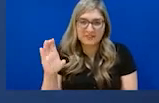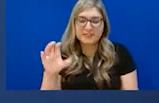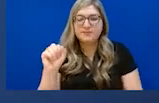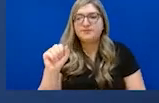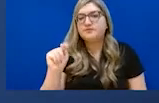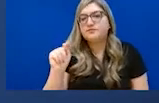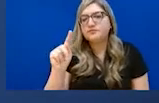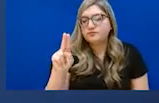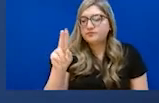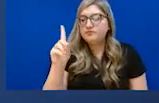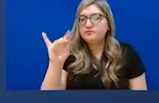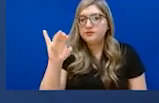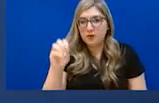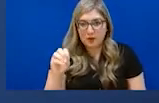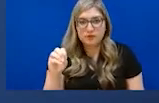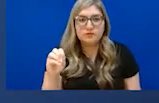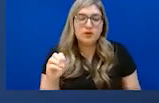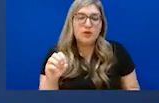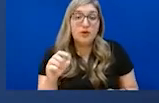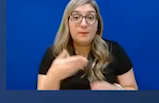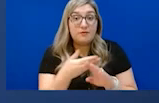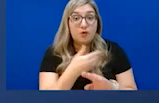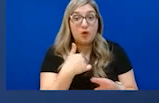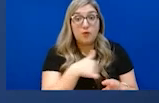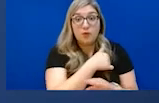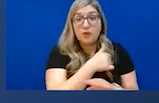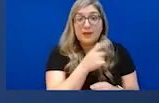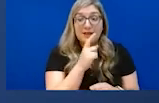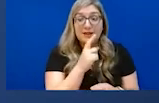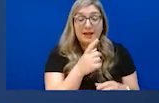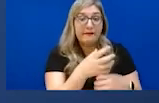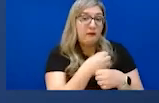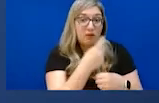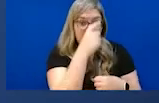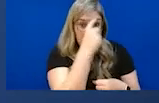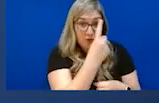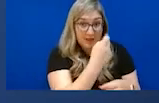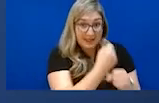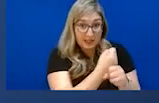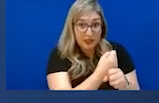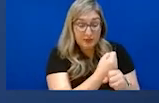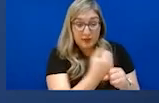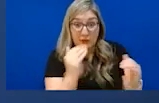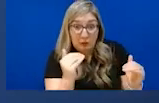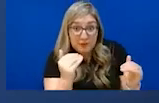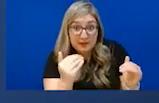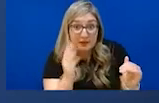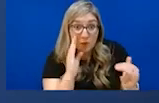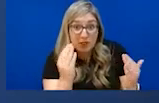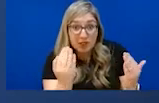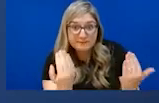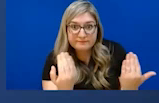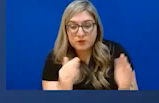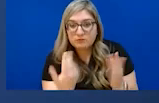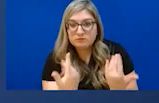this year because it was only a year contract. And if it wasn't renewed, we're like, what are we going to do? And where will